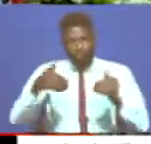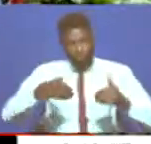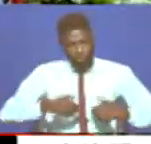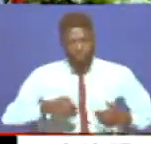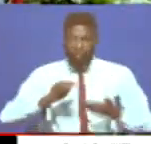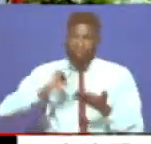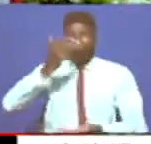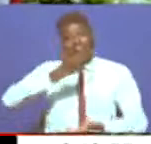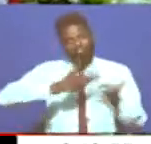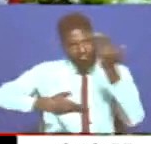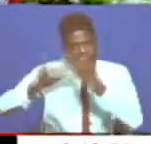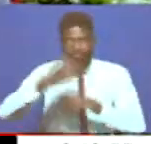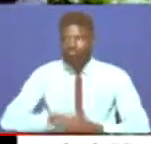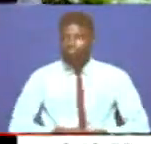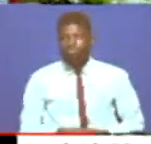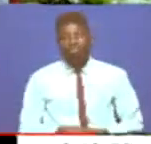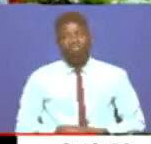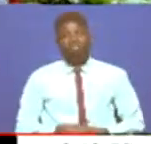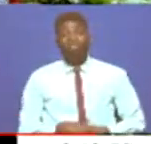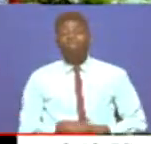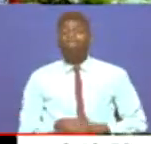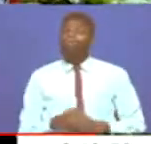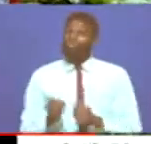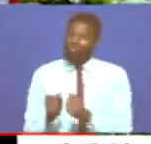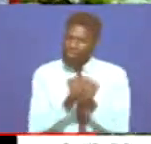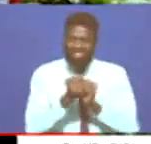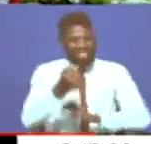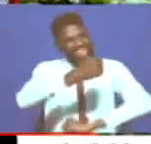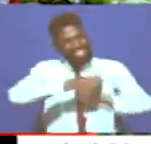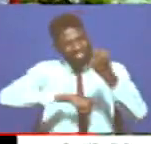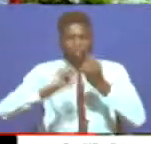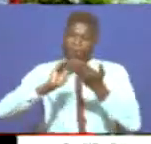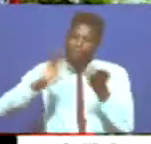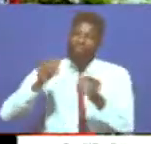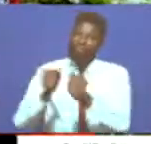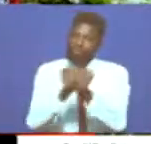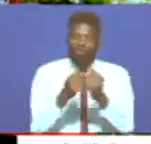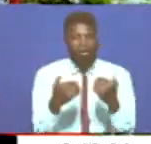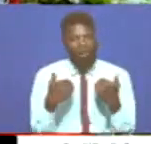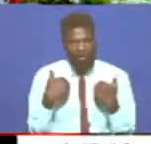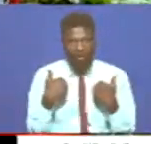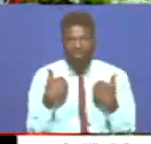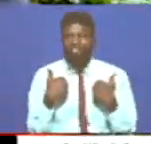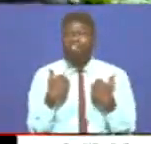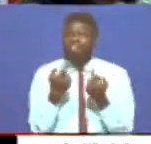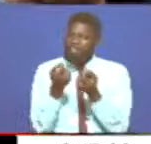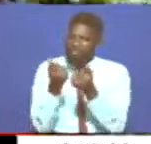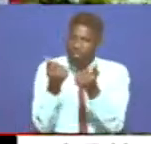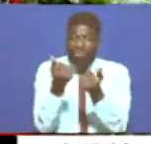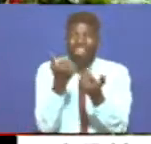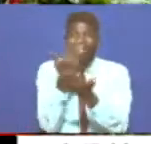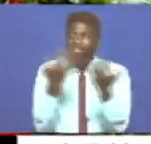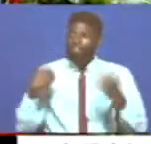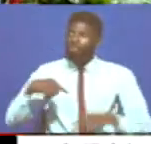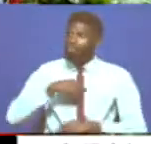linked ourselves together in a lot of activities, in a lot of things that we, there are very, very few things that we did separately or